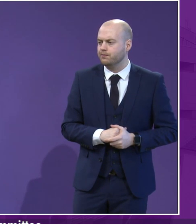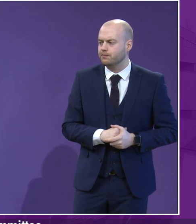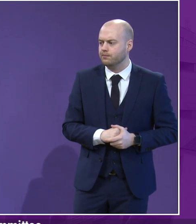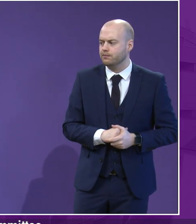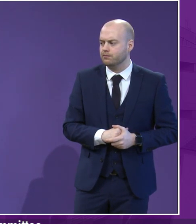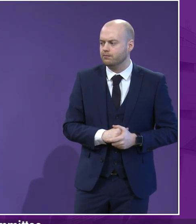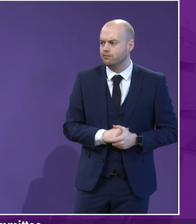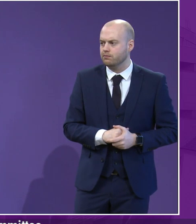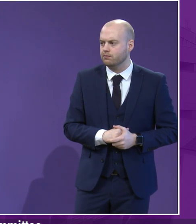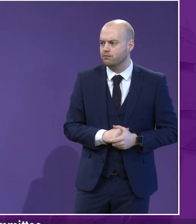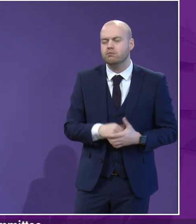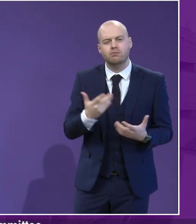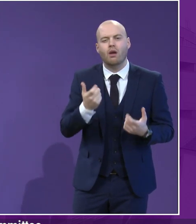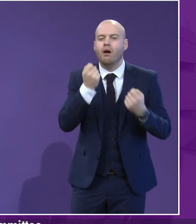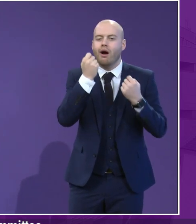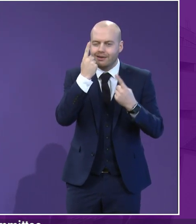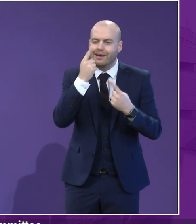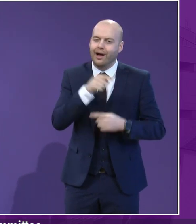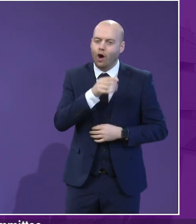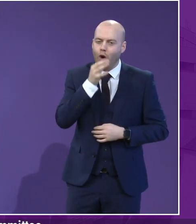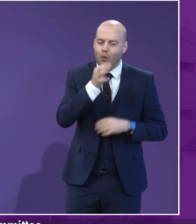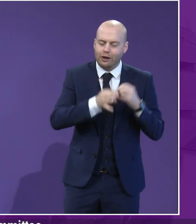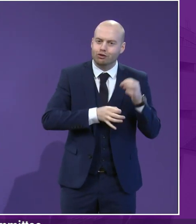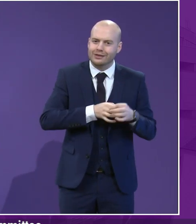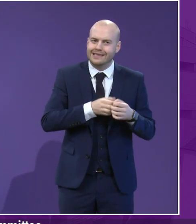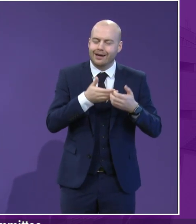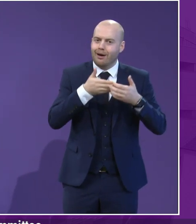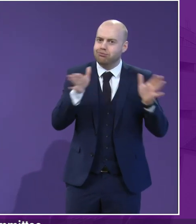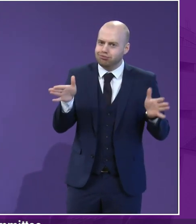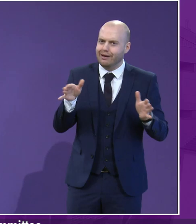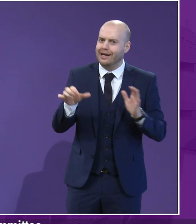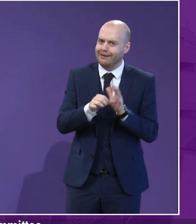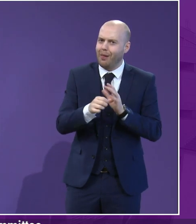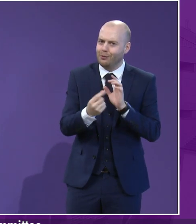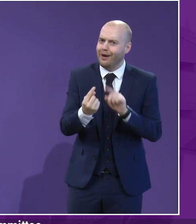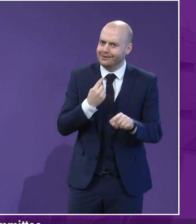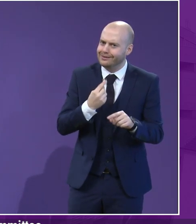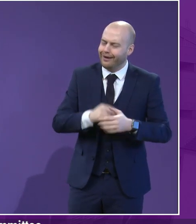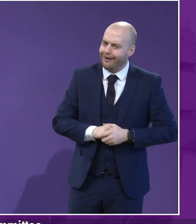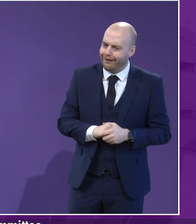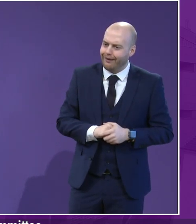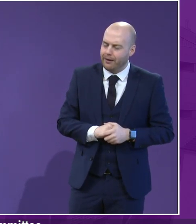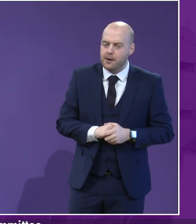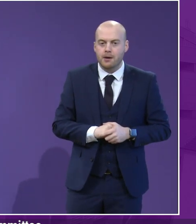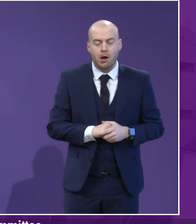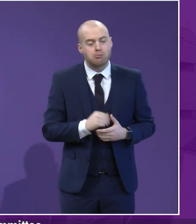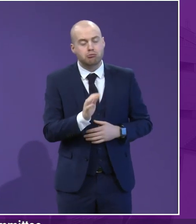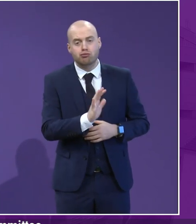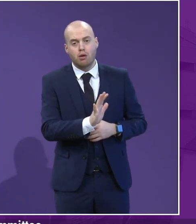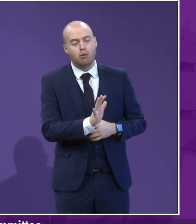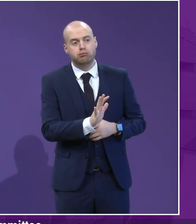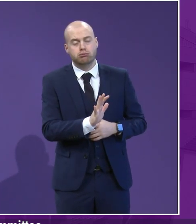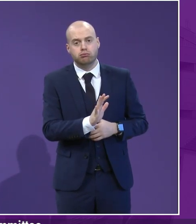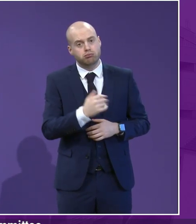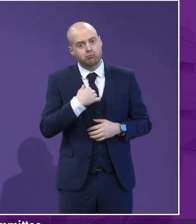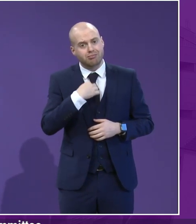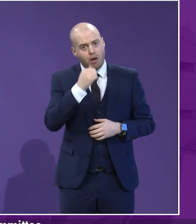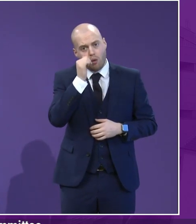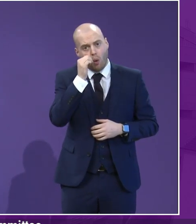we get past that excuse, particularly for those who have access issues and other issues to accommodation and lecture